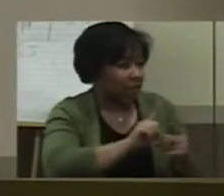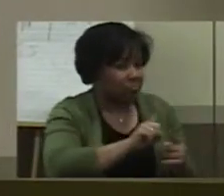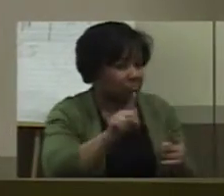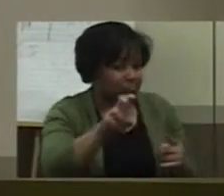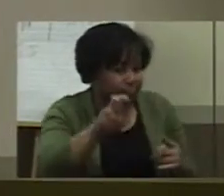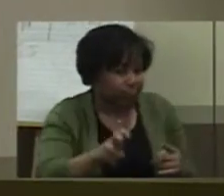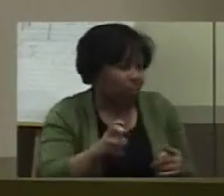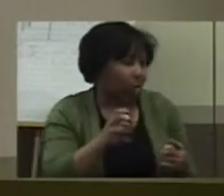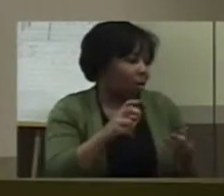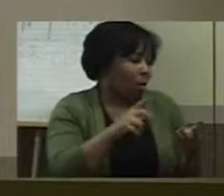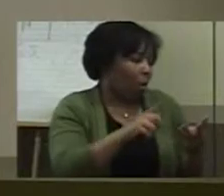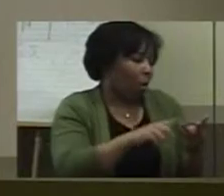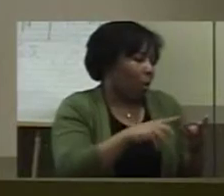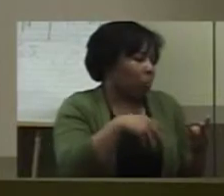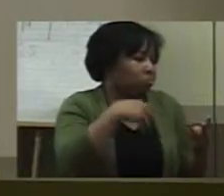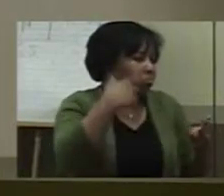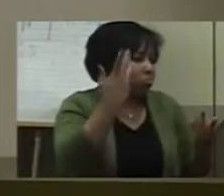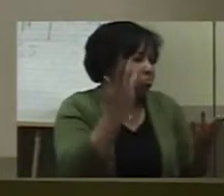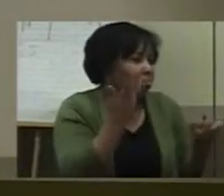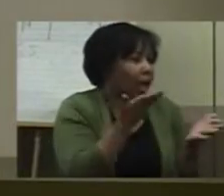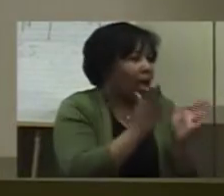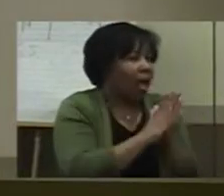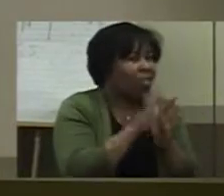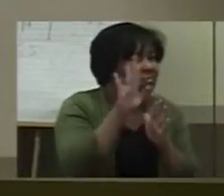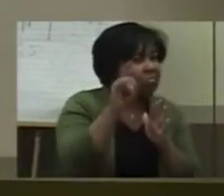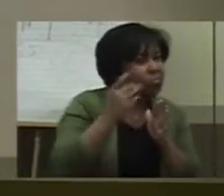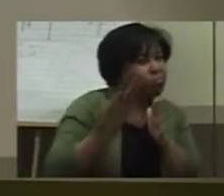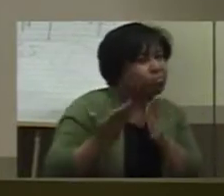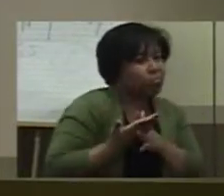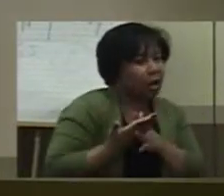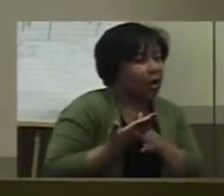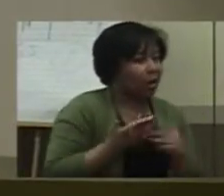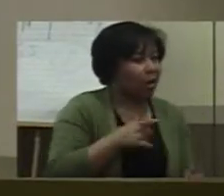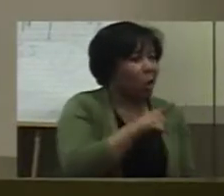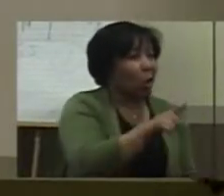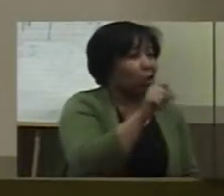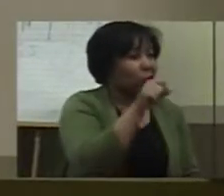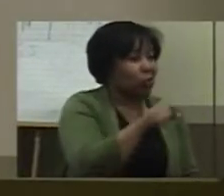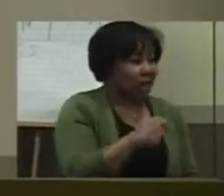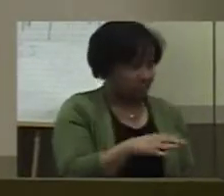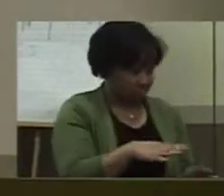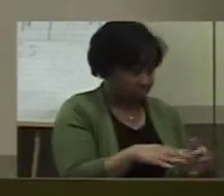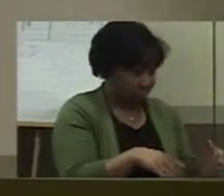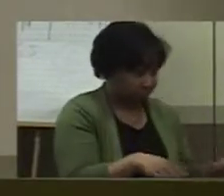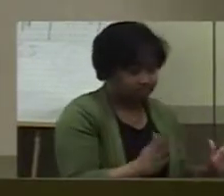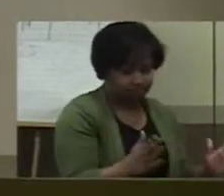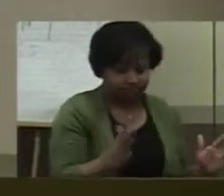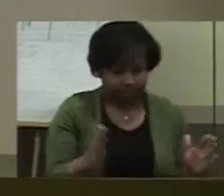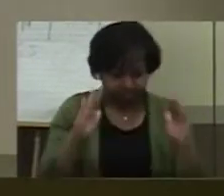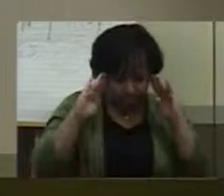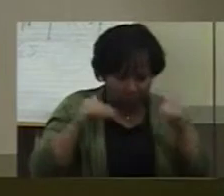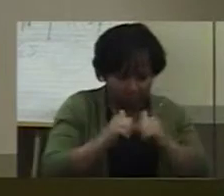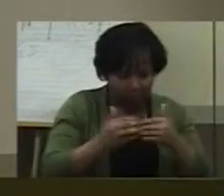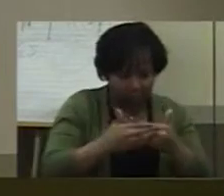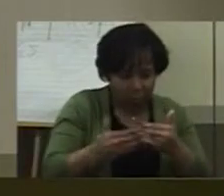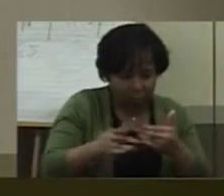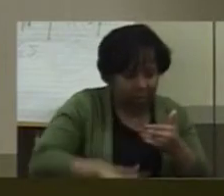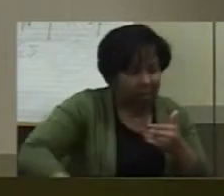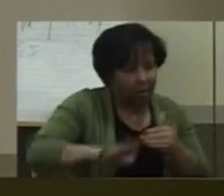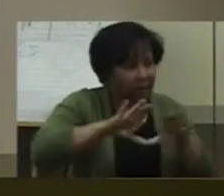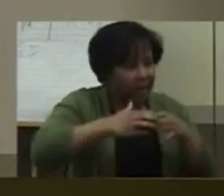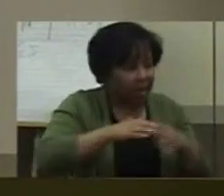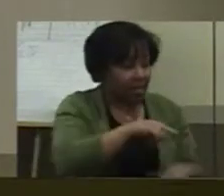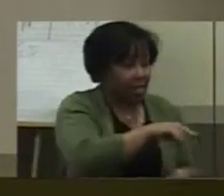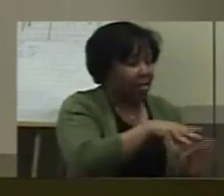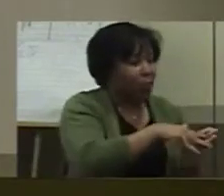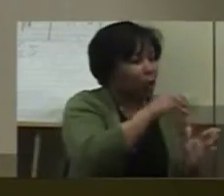classroom, or just ask for a break, then you're able to work with the rest of the classroom, and the student is learning